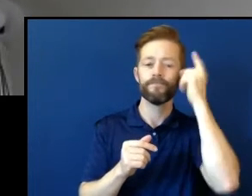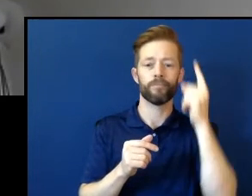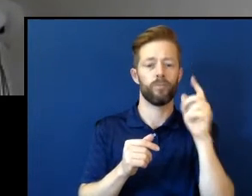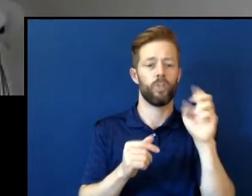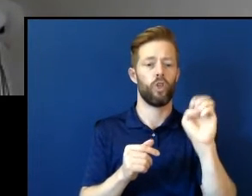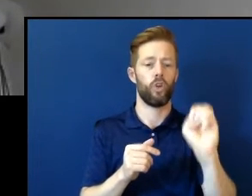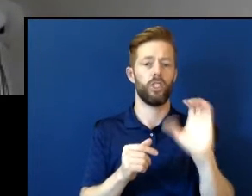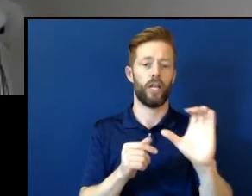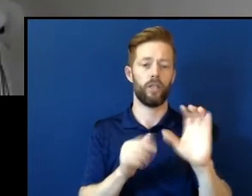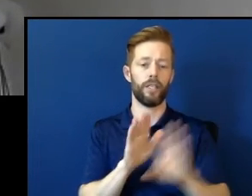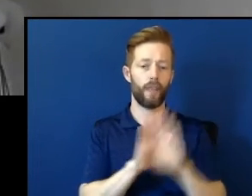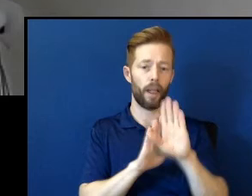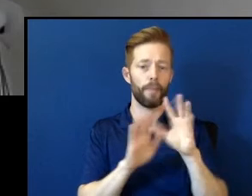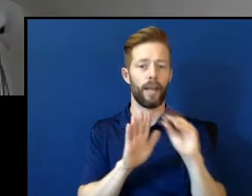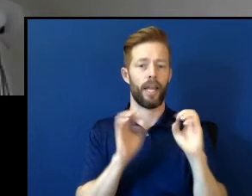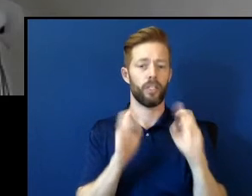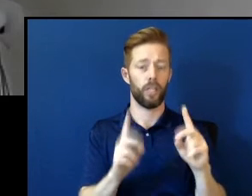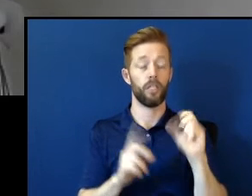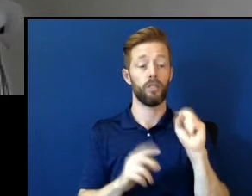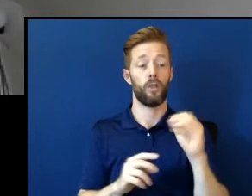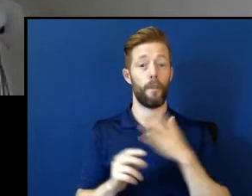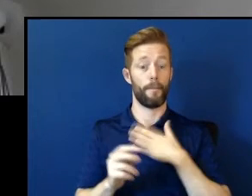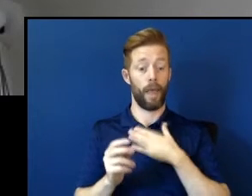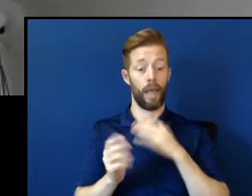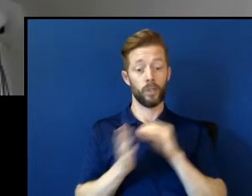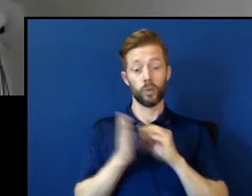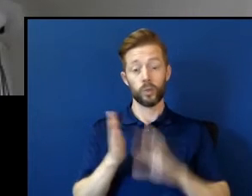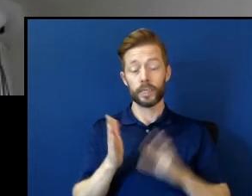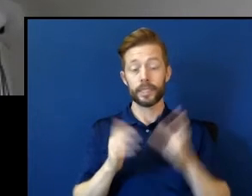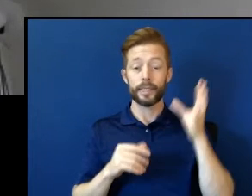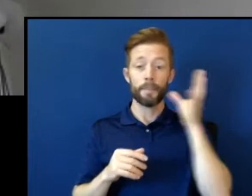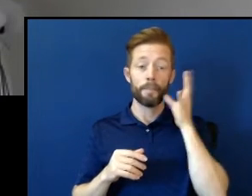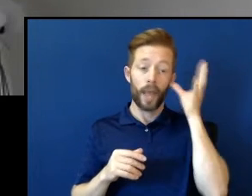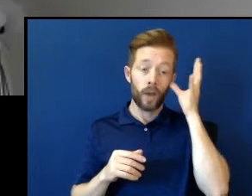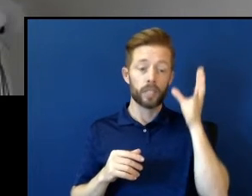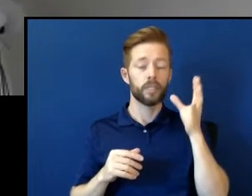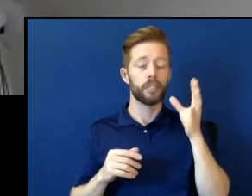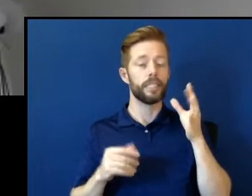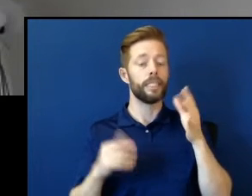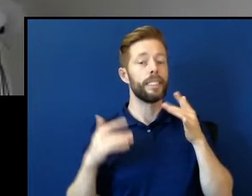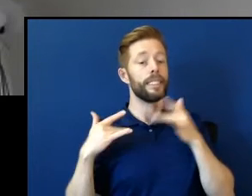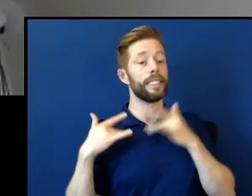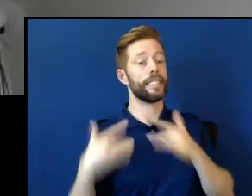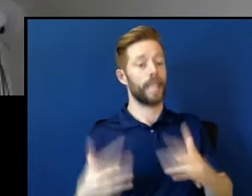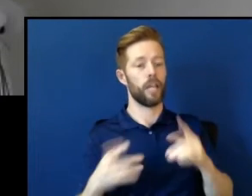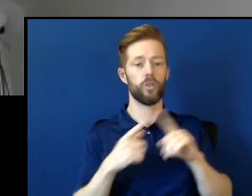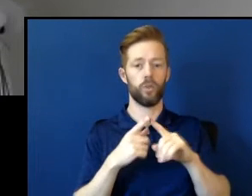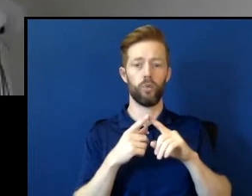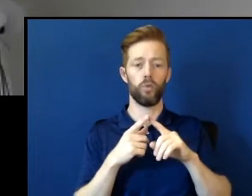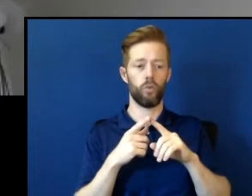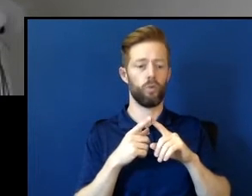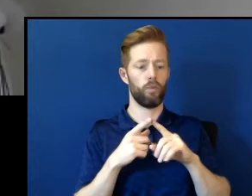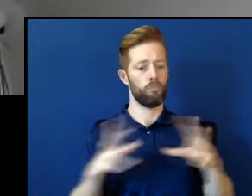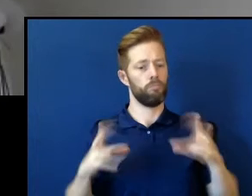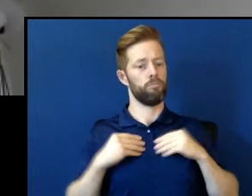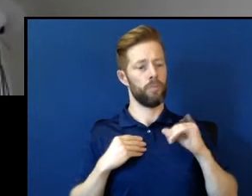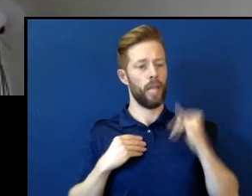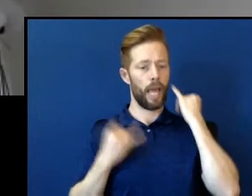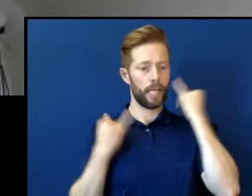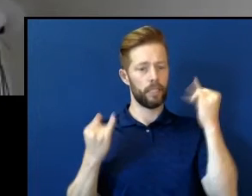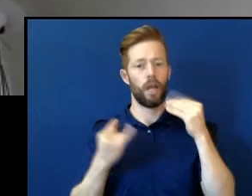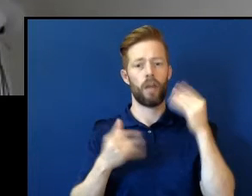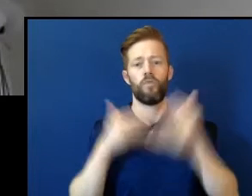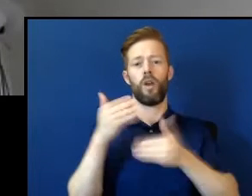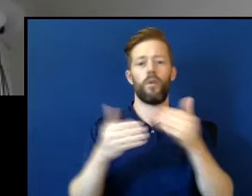early childhood development and education. So my students, parents tend to grasp the idea